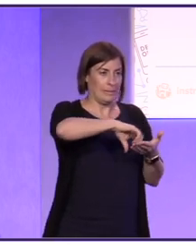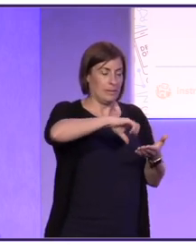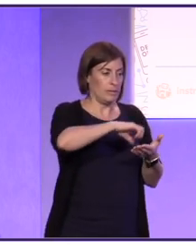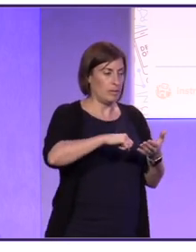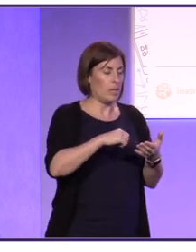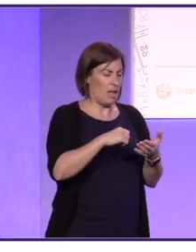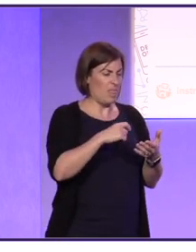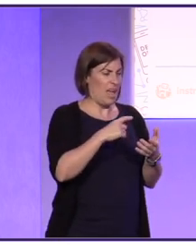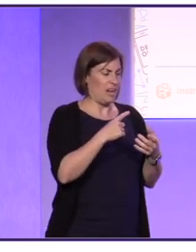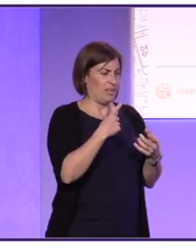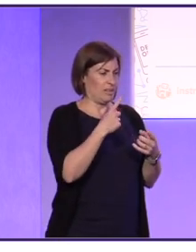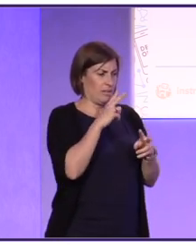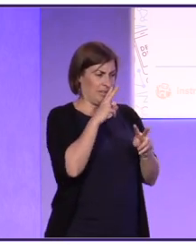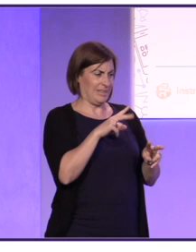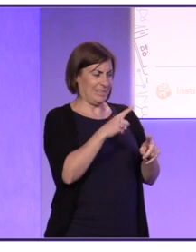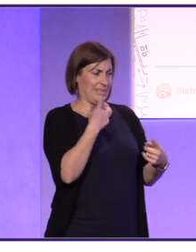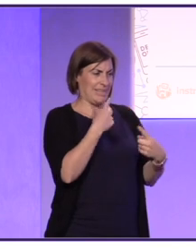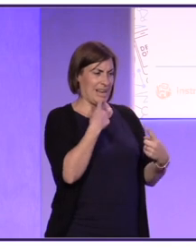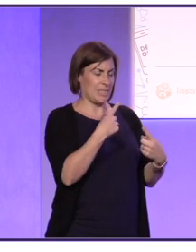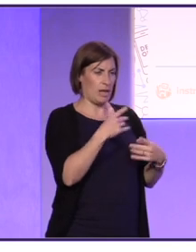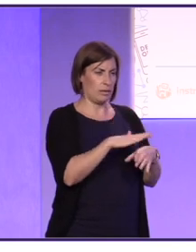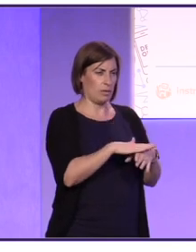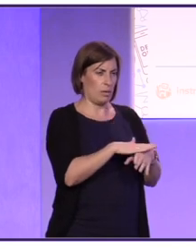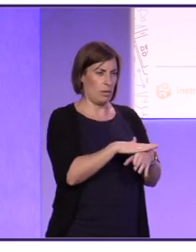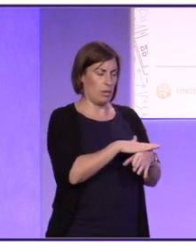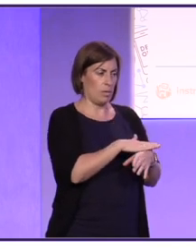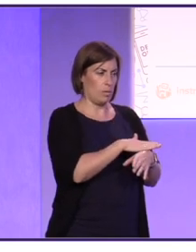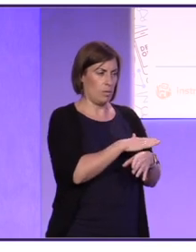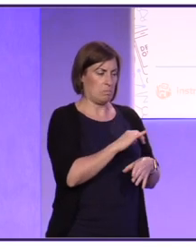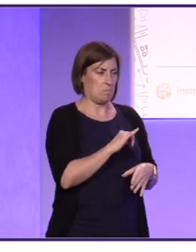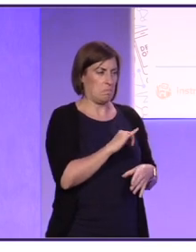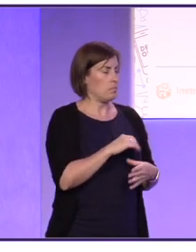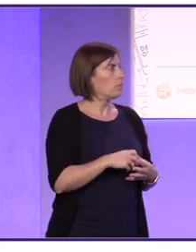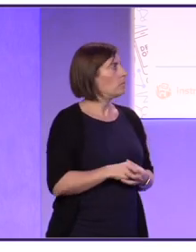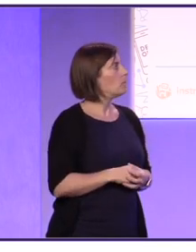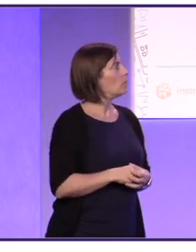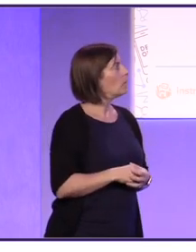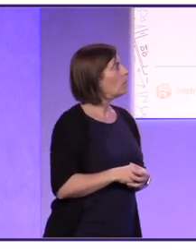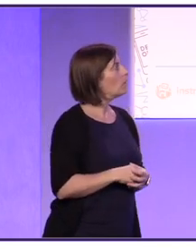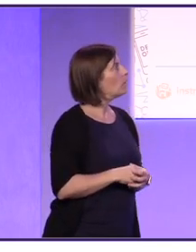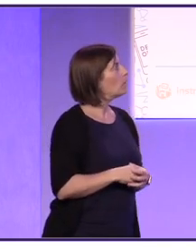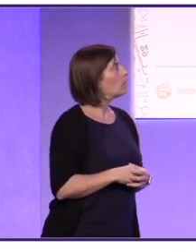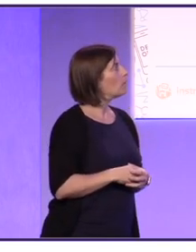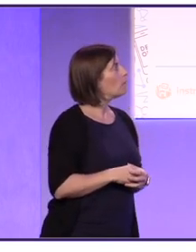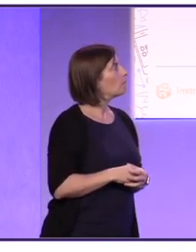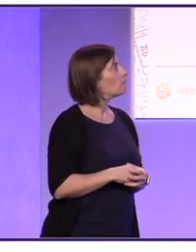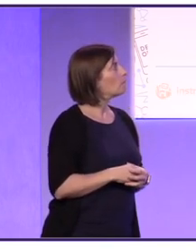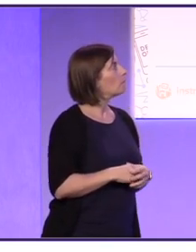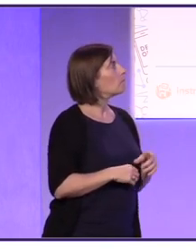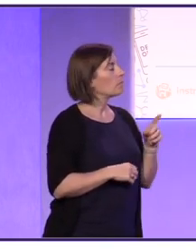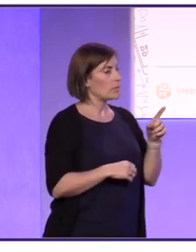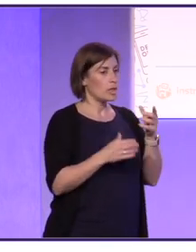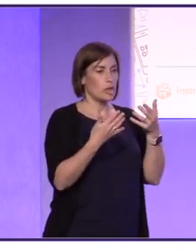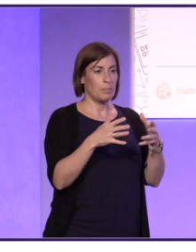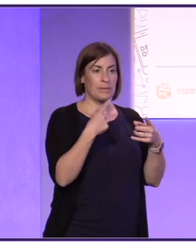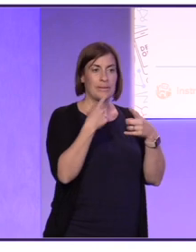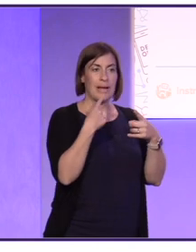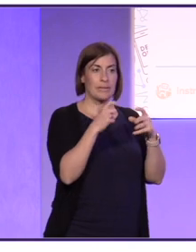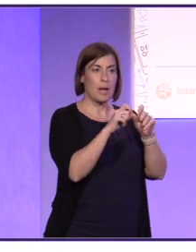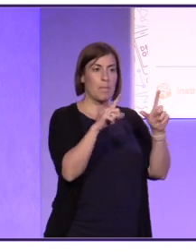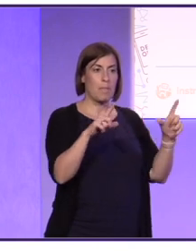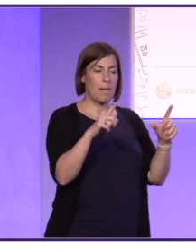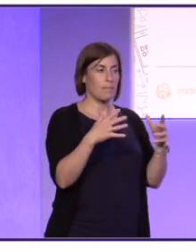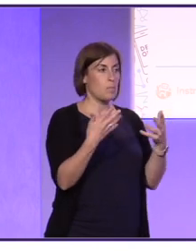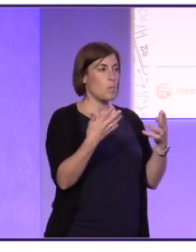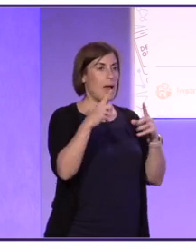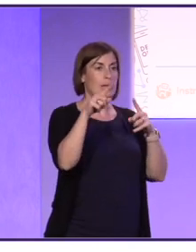consuming data at such a slow speed. So what we've done on the data platform at